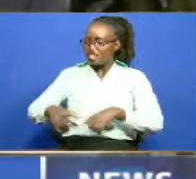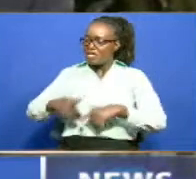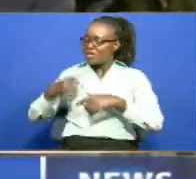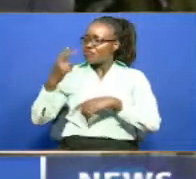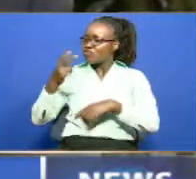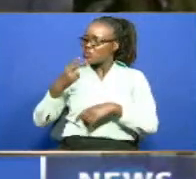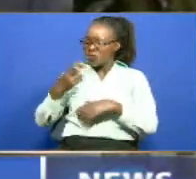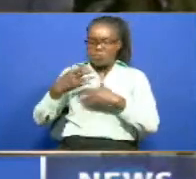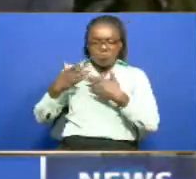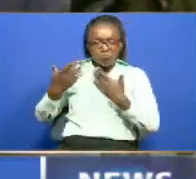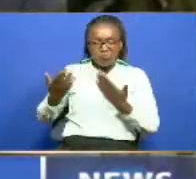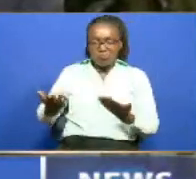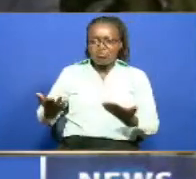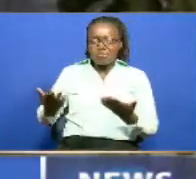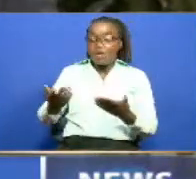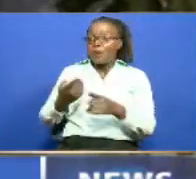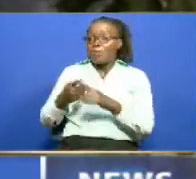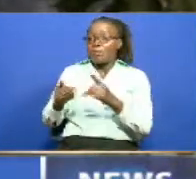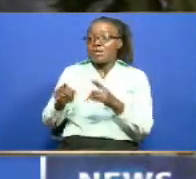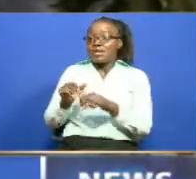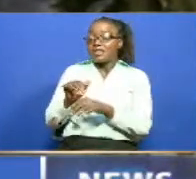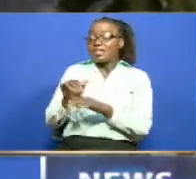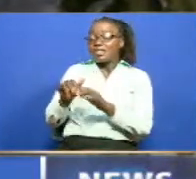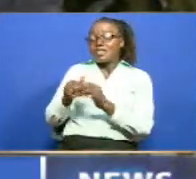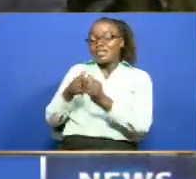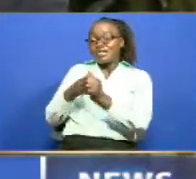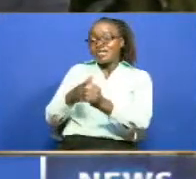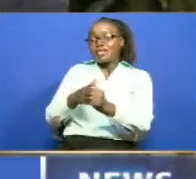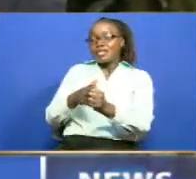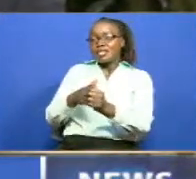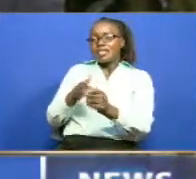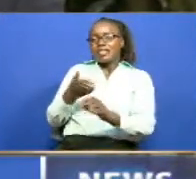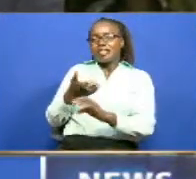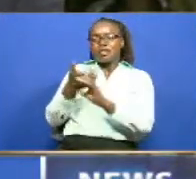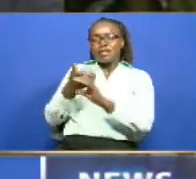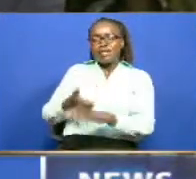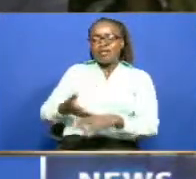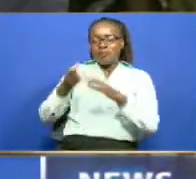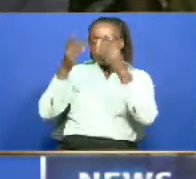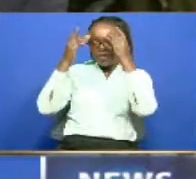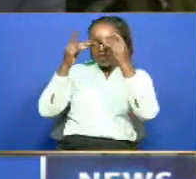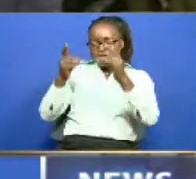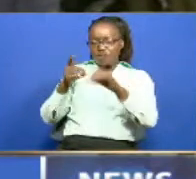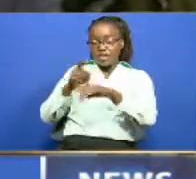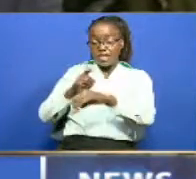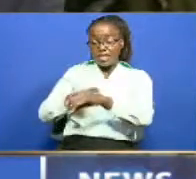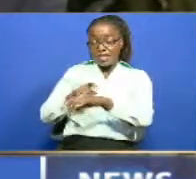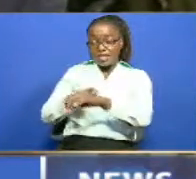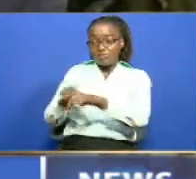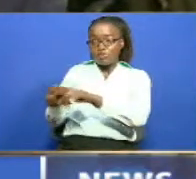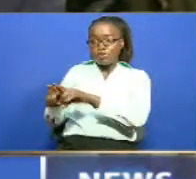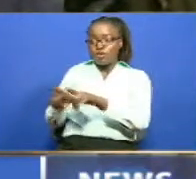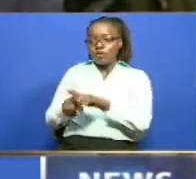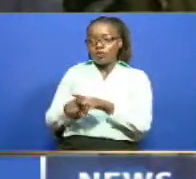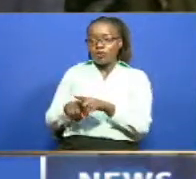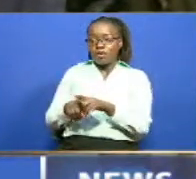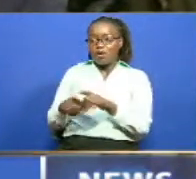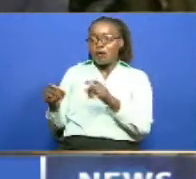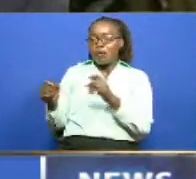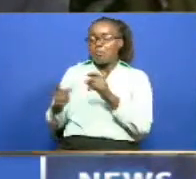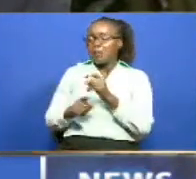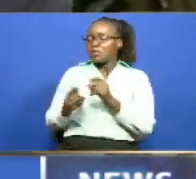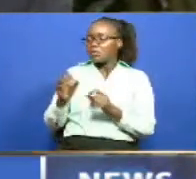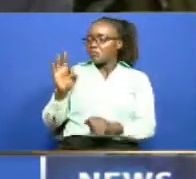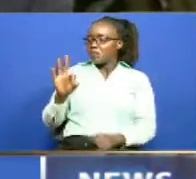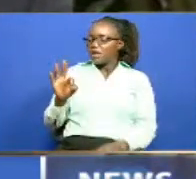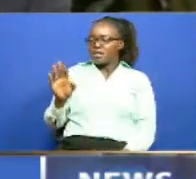of thing. So that did lead to some really tough decisions and tough times. March, April, and